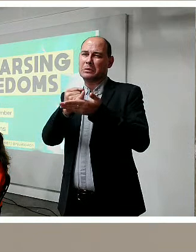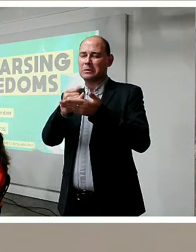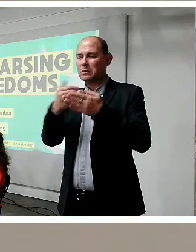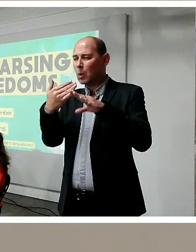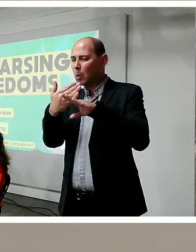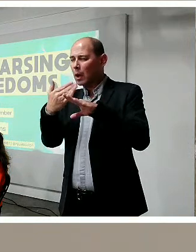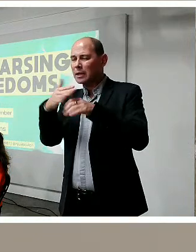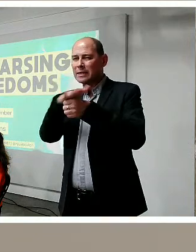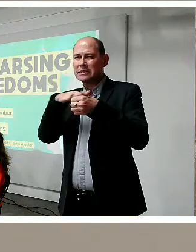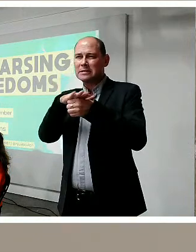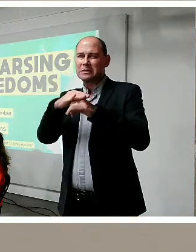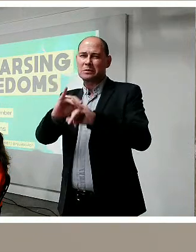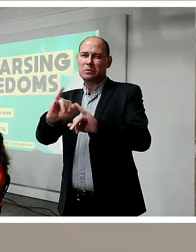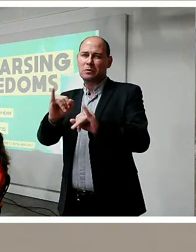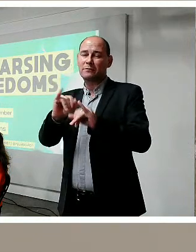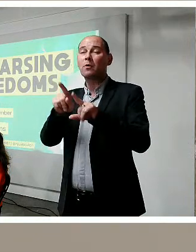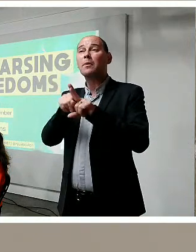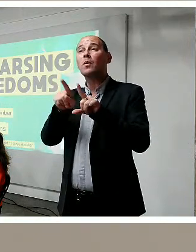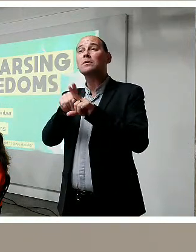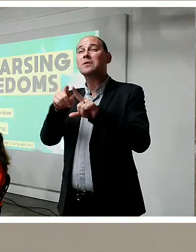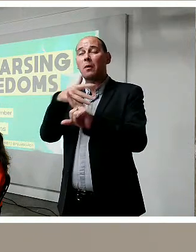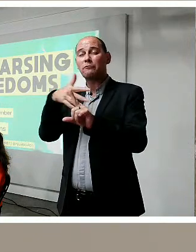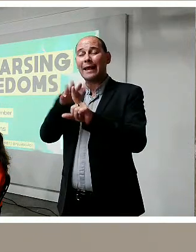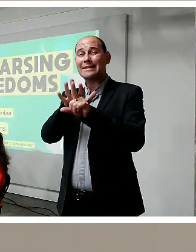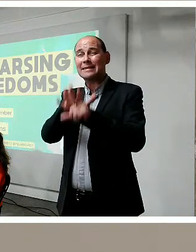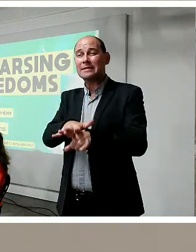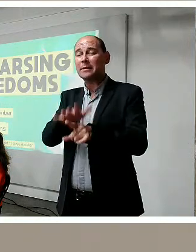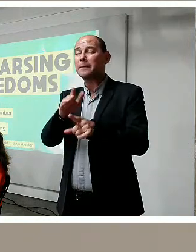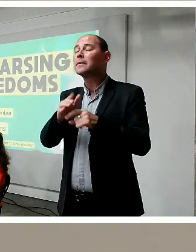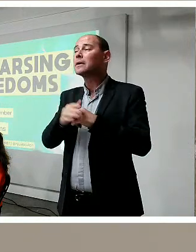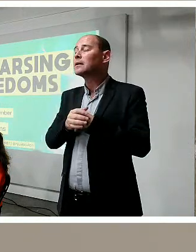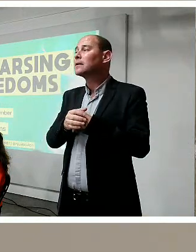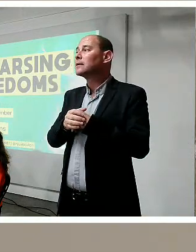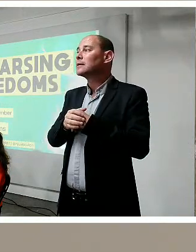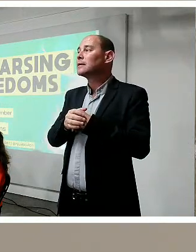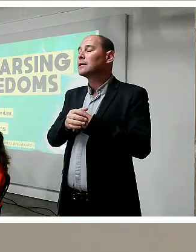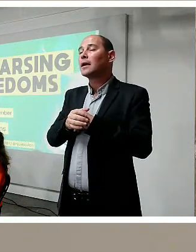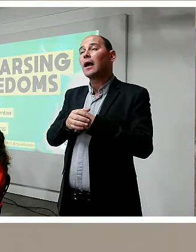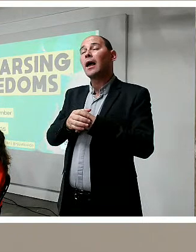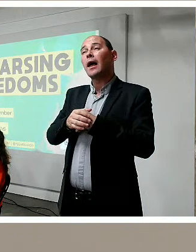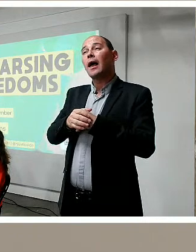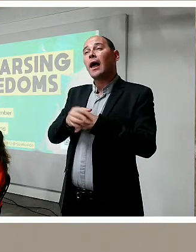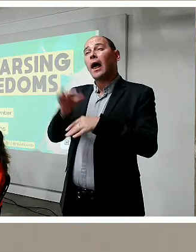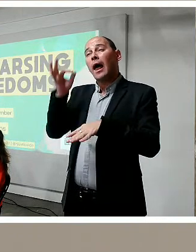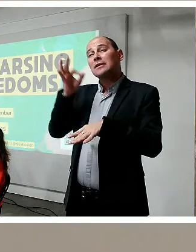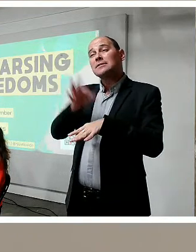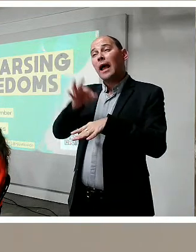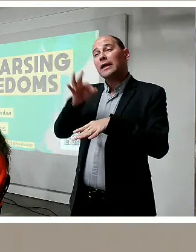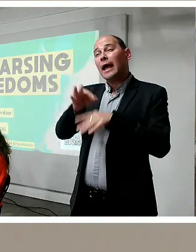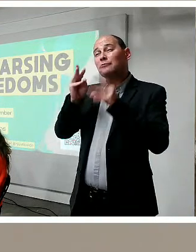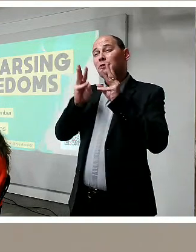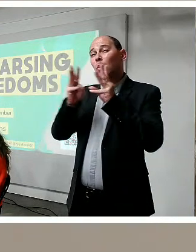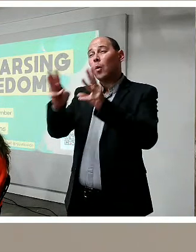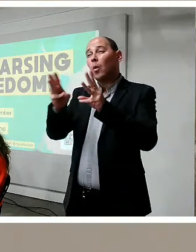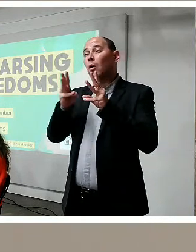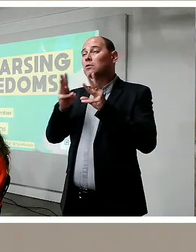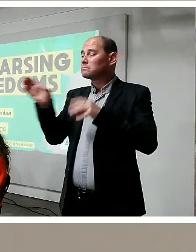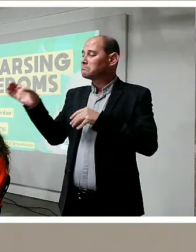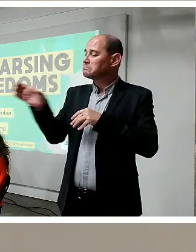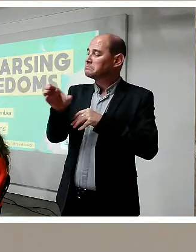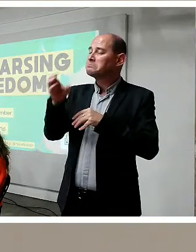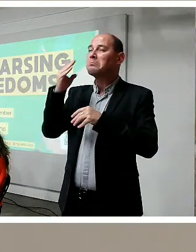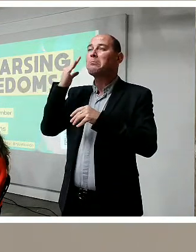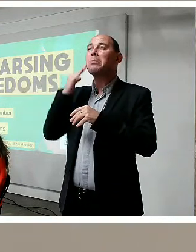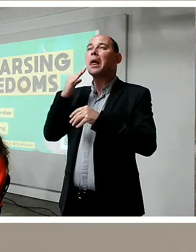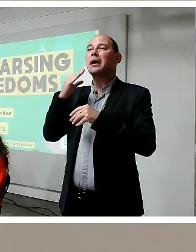workplace. In London, many secure psychiatric wards are staffed by black staff. They are employed to carry out the most